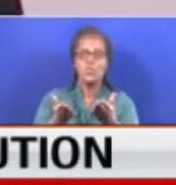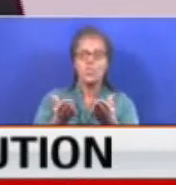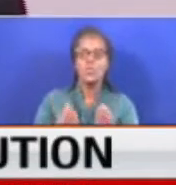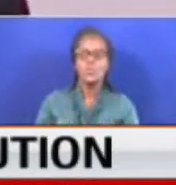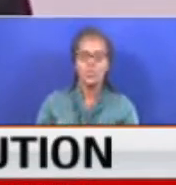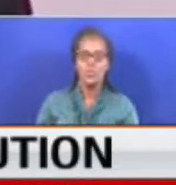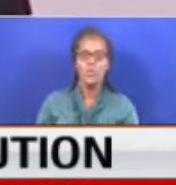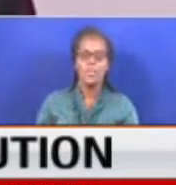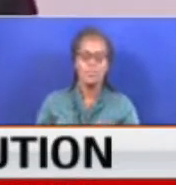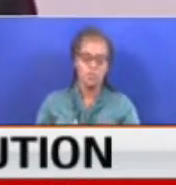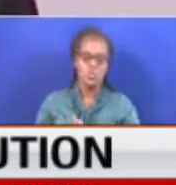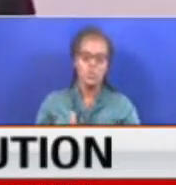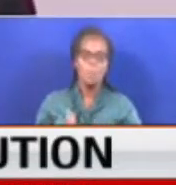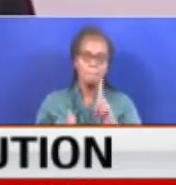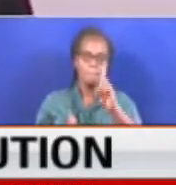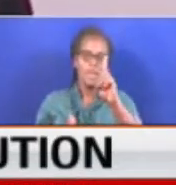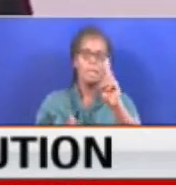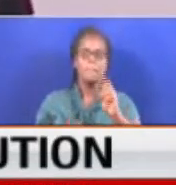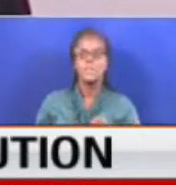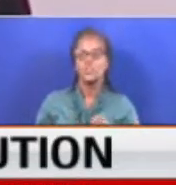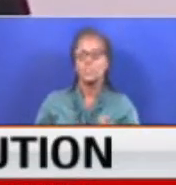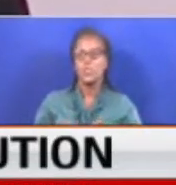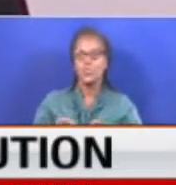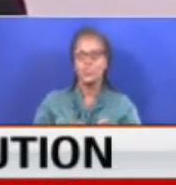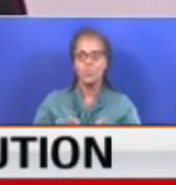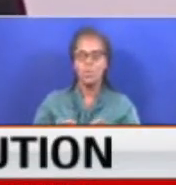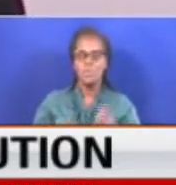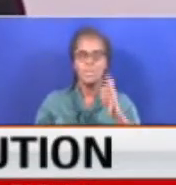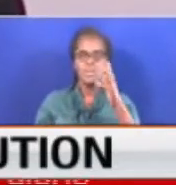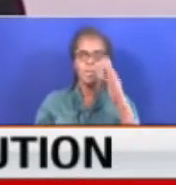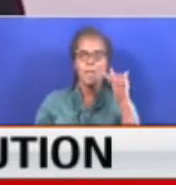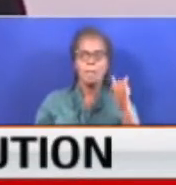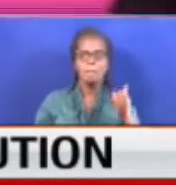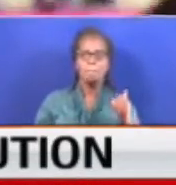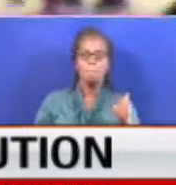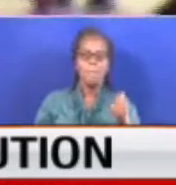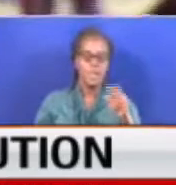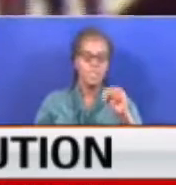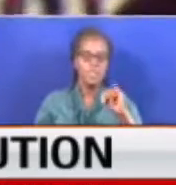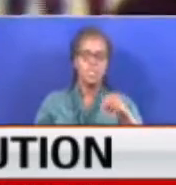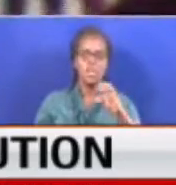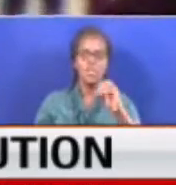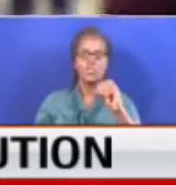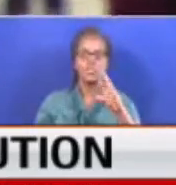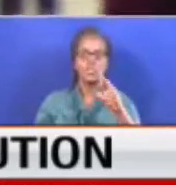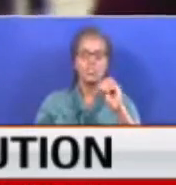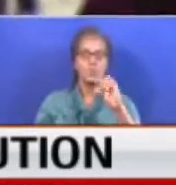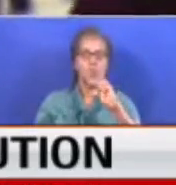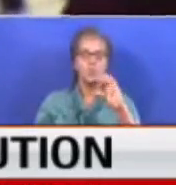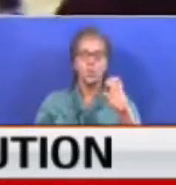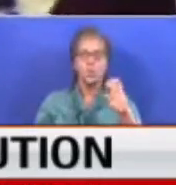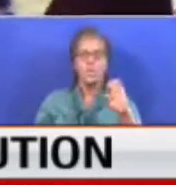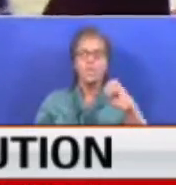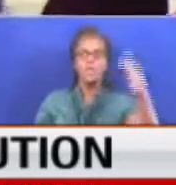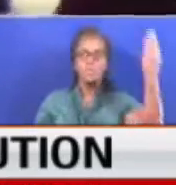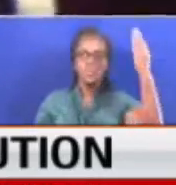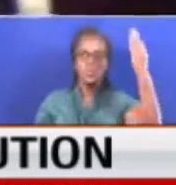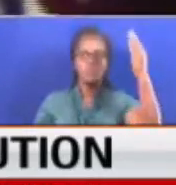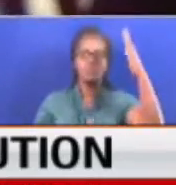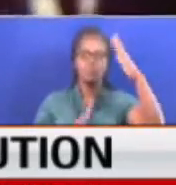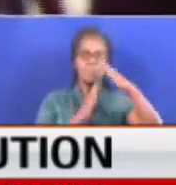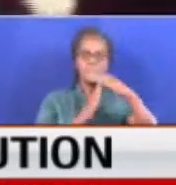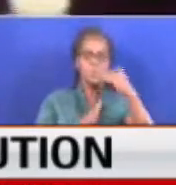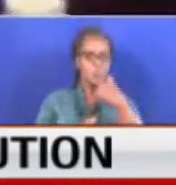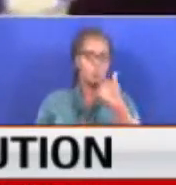Kenya, to be moderated by Ms. Wanjohi Njoroge. And the keynote speaker will be Mr.